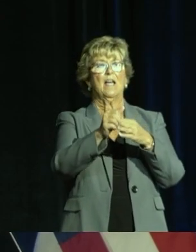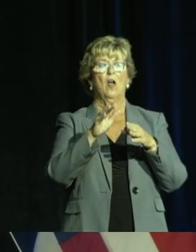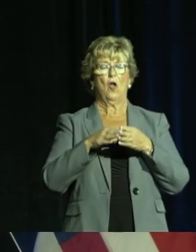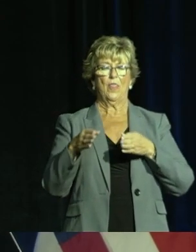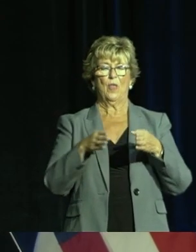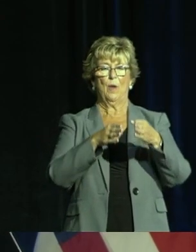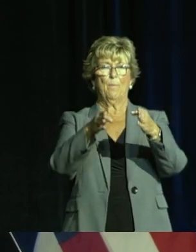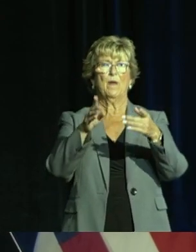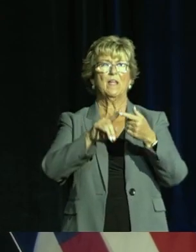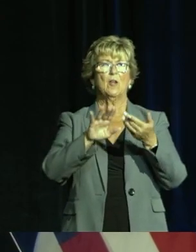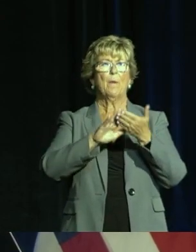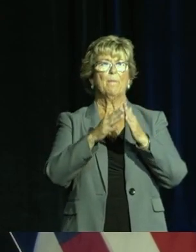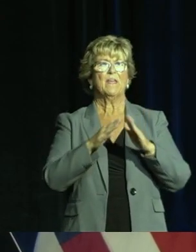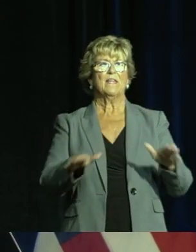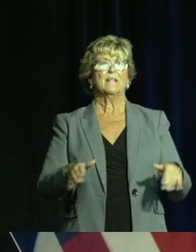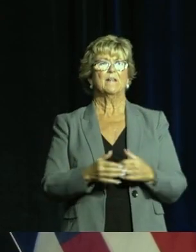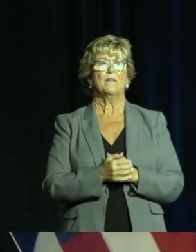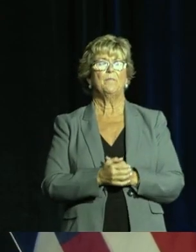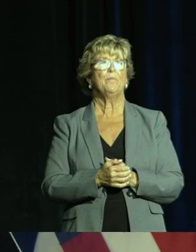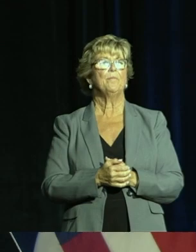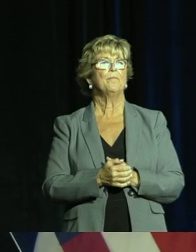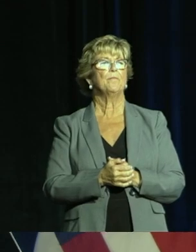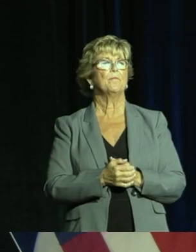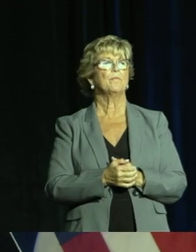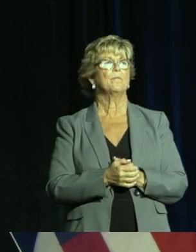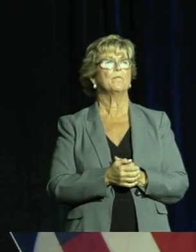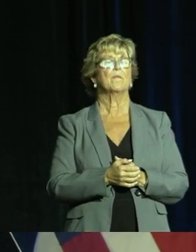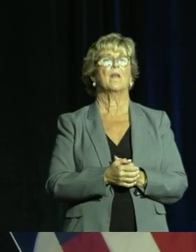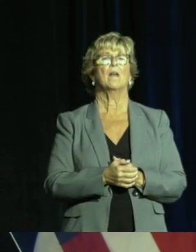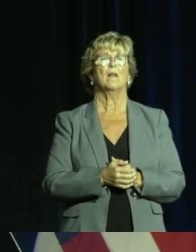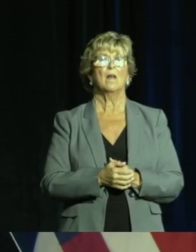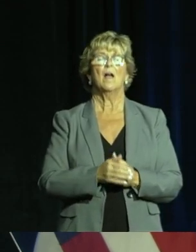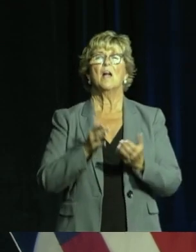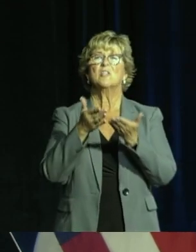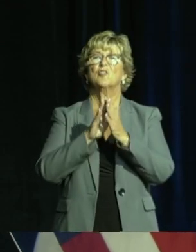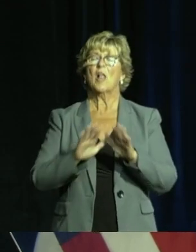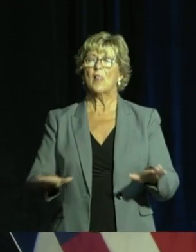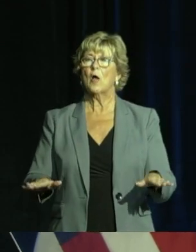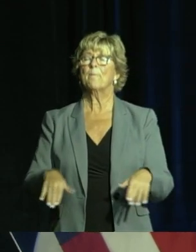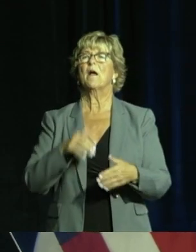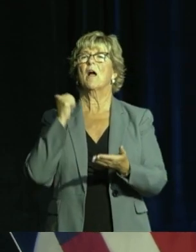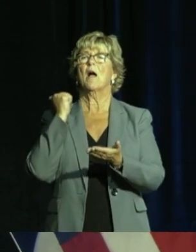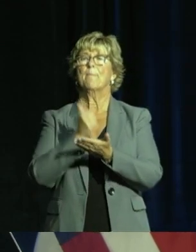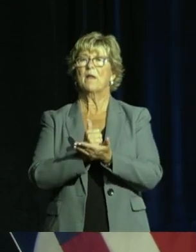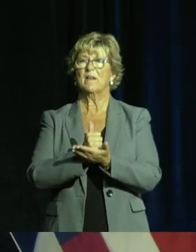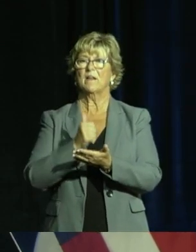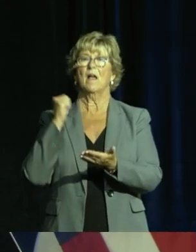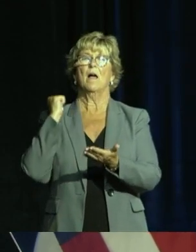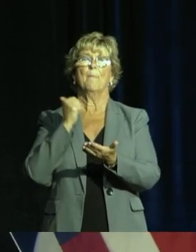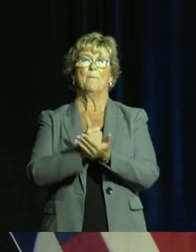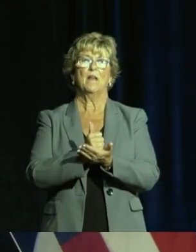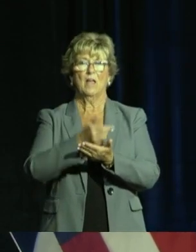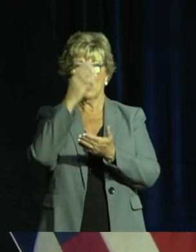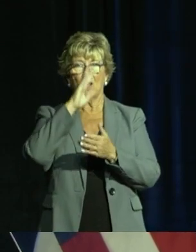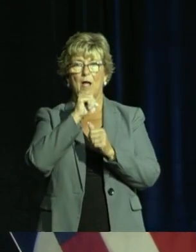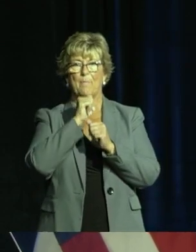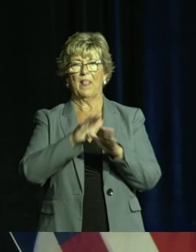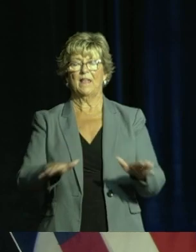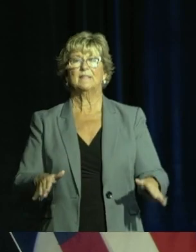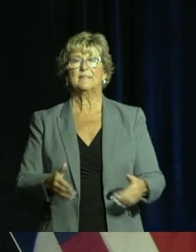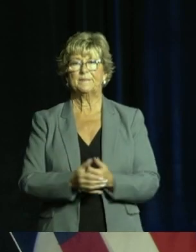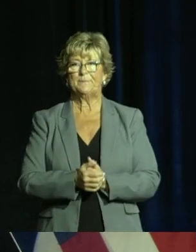path to peace. Shalom. Amen. And amen. God bless.